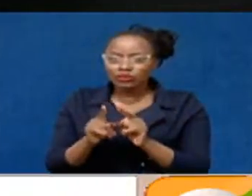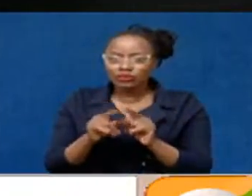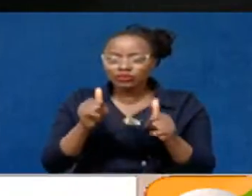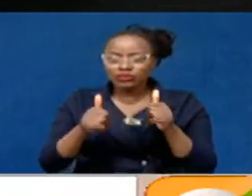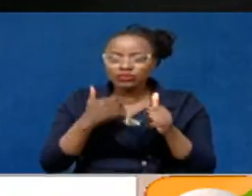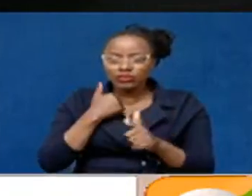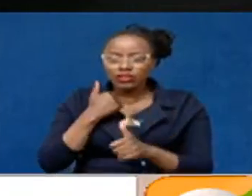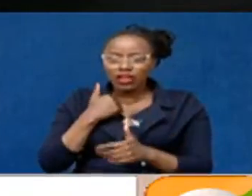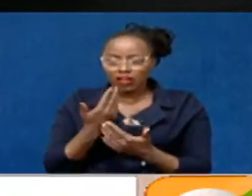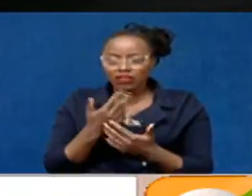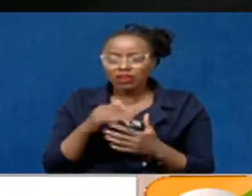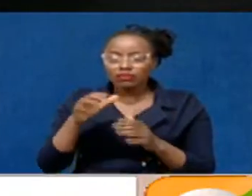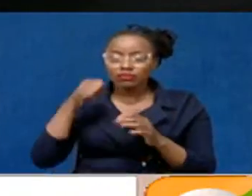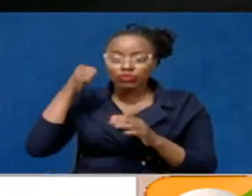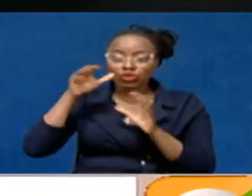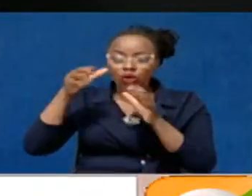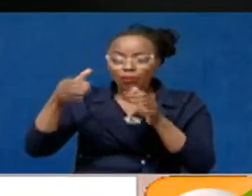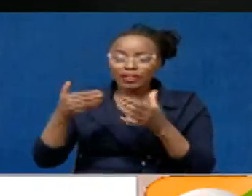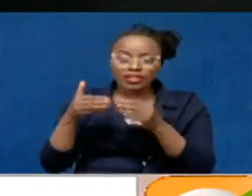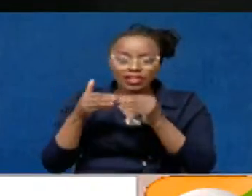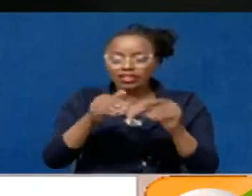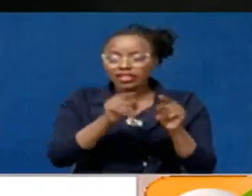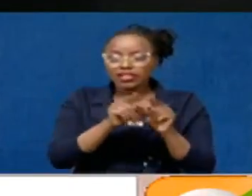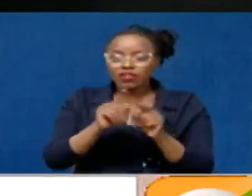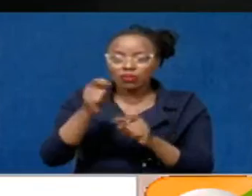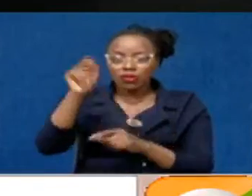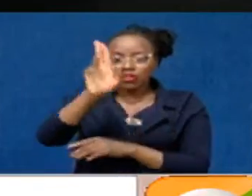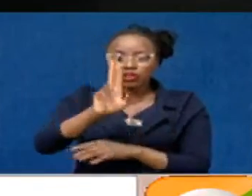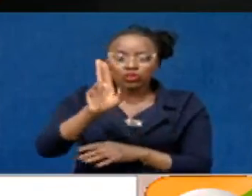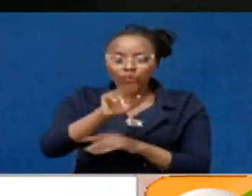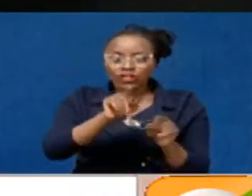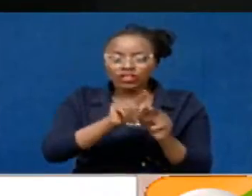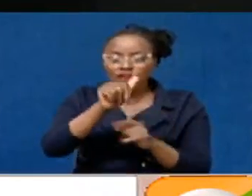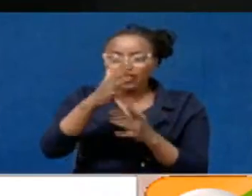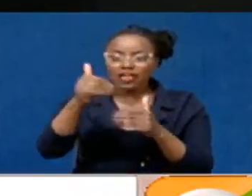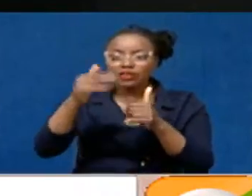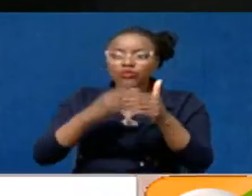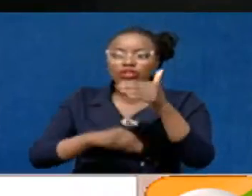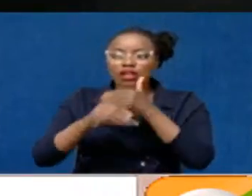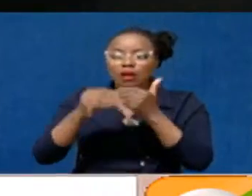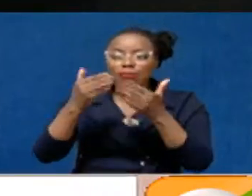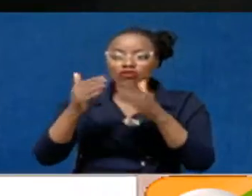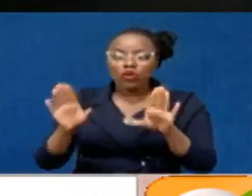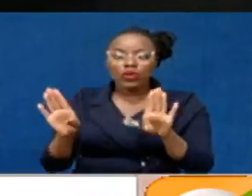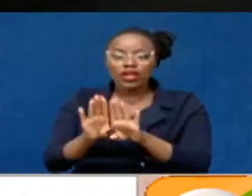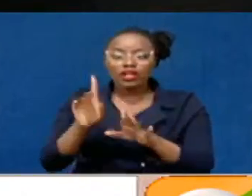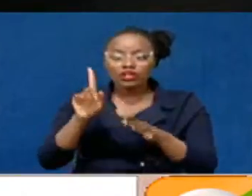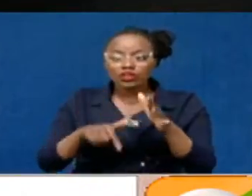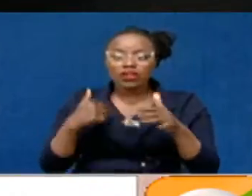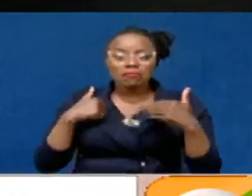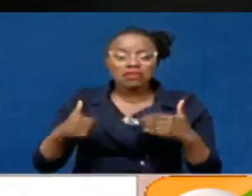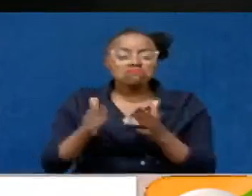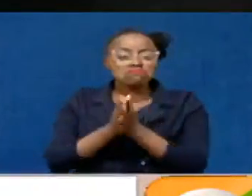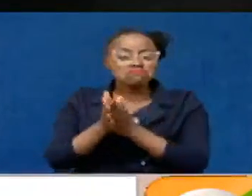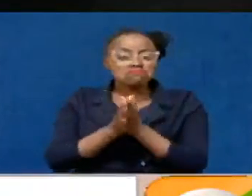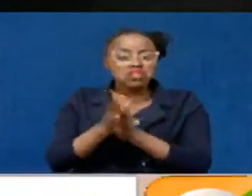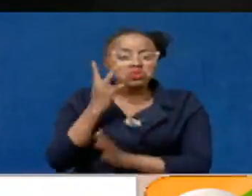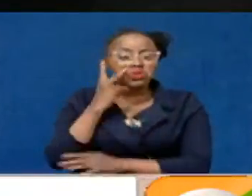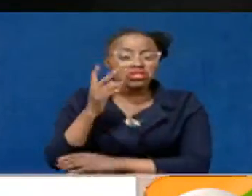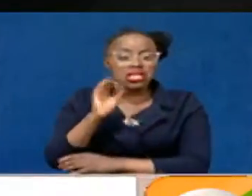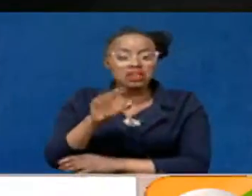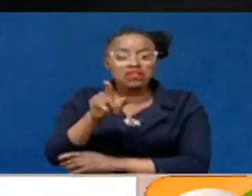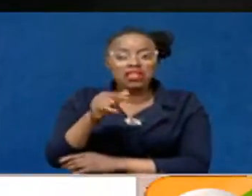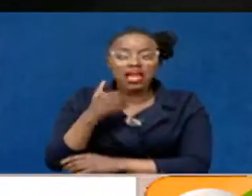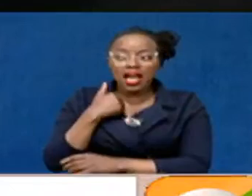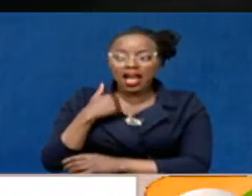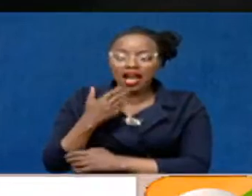for the party leader, who is President, Uhuru Kenyatta. The other thing I just want to add before we close is, I would be interested to see, if they